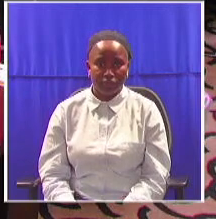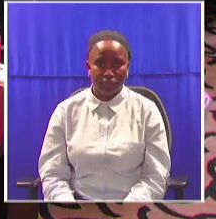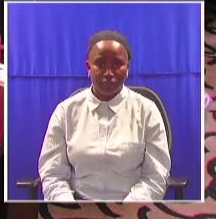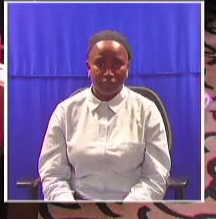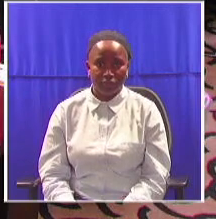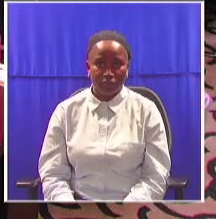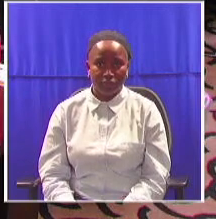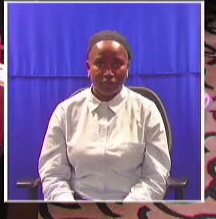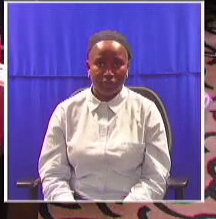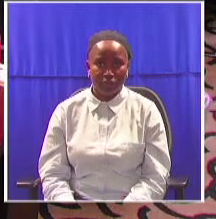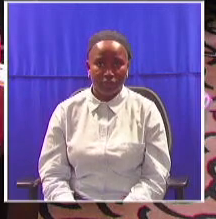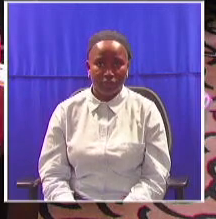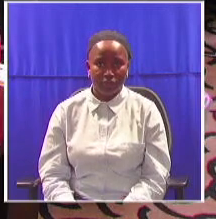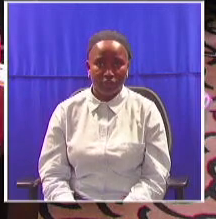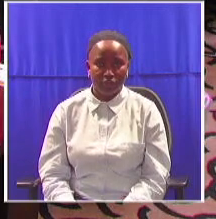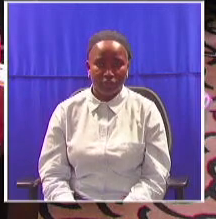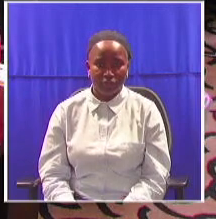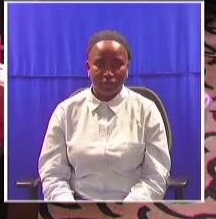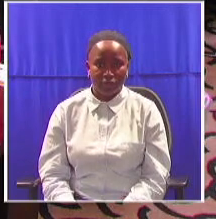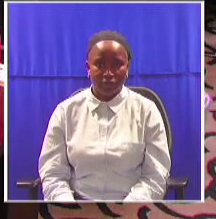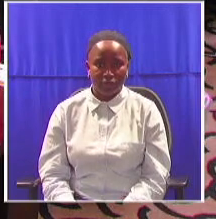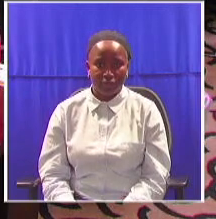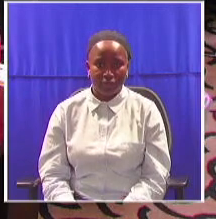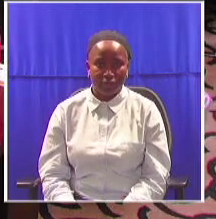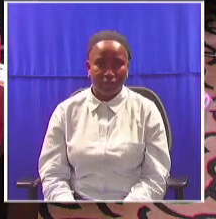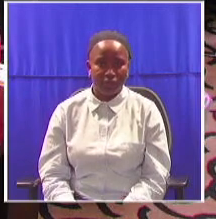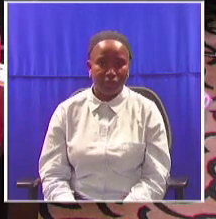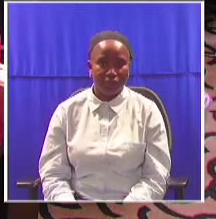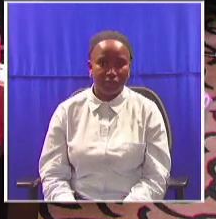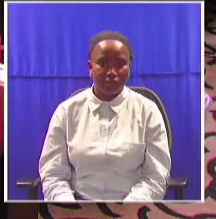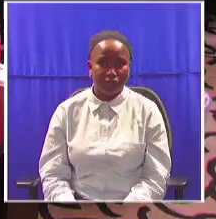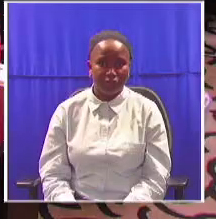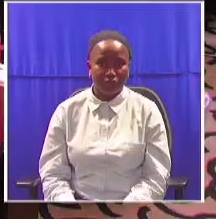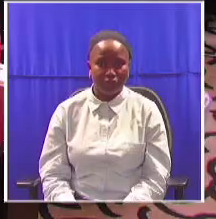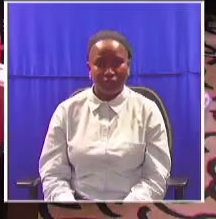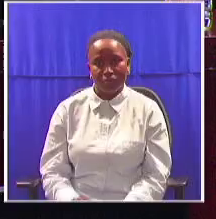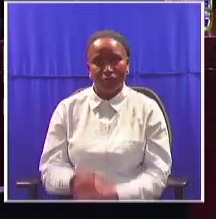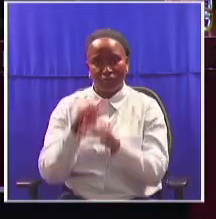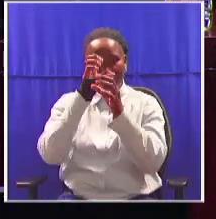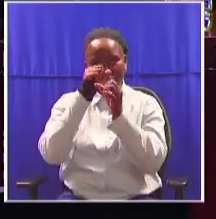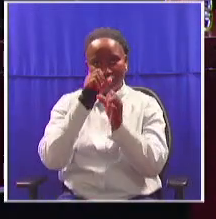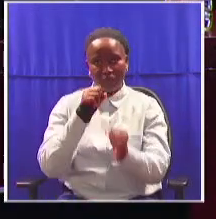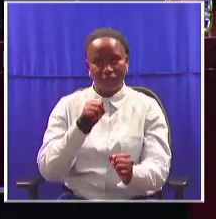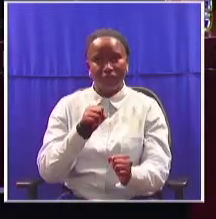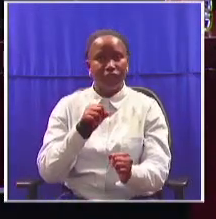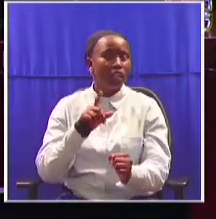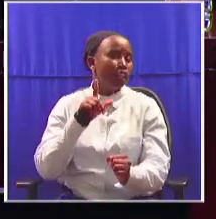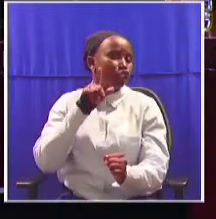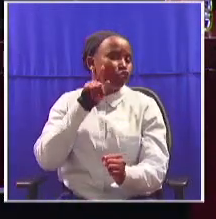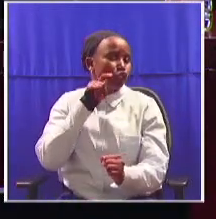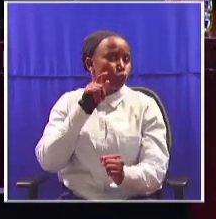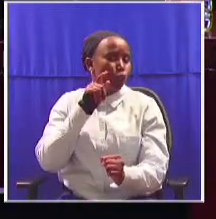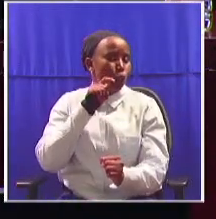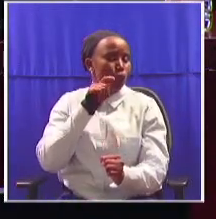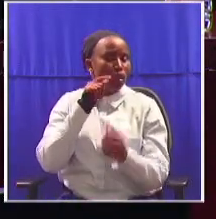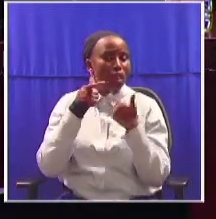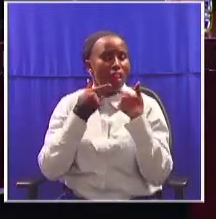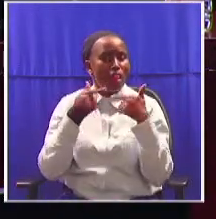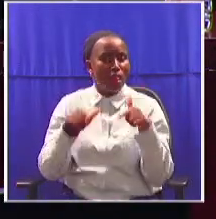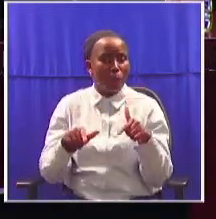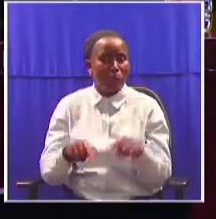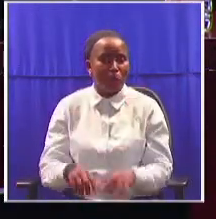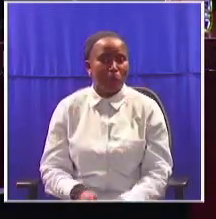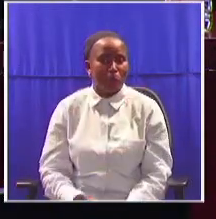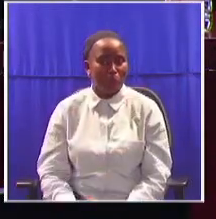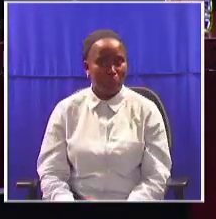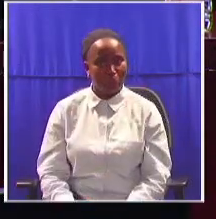Ha ke lebuwe memudula situlo ke dumedise humu